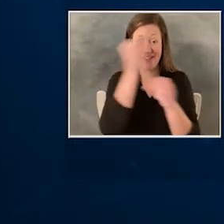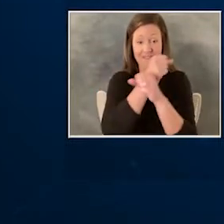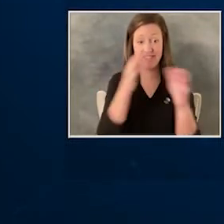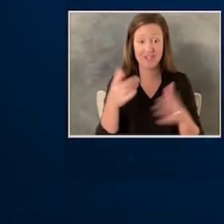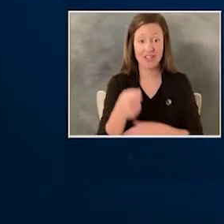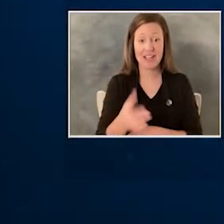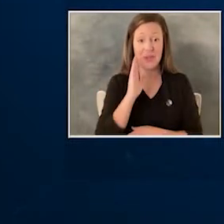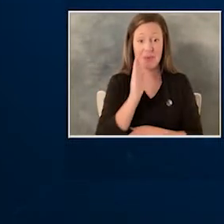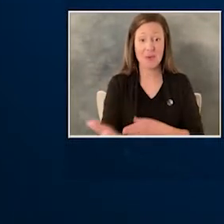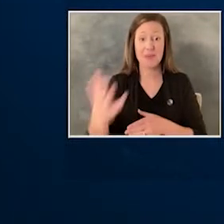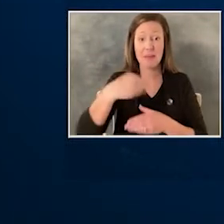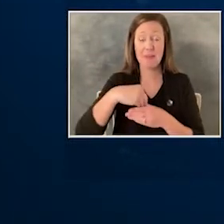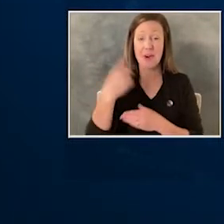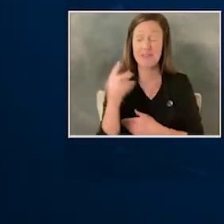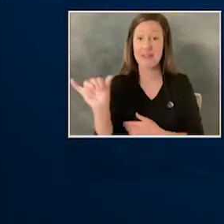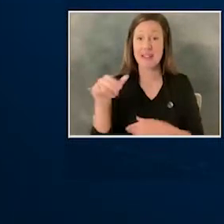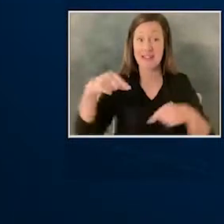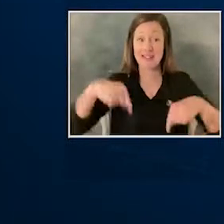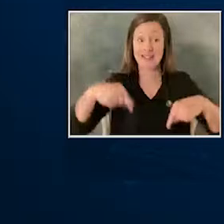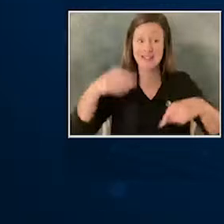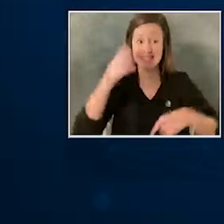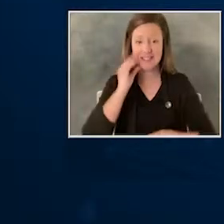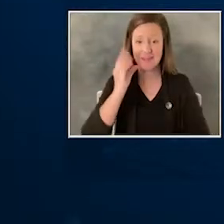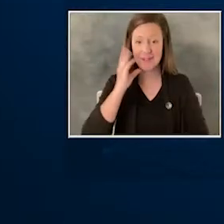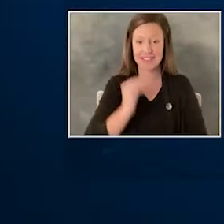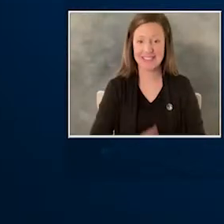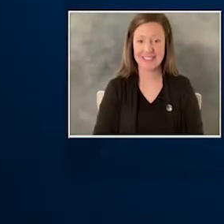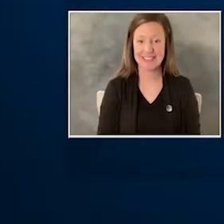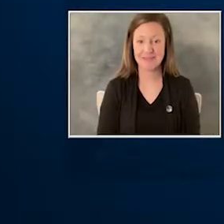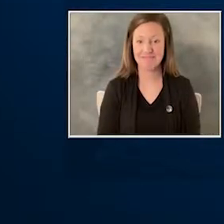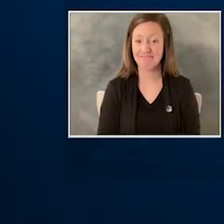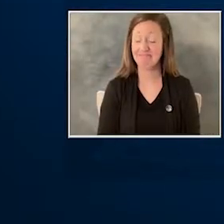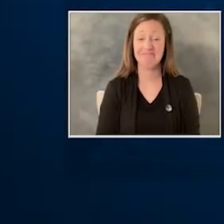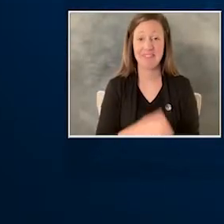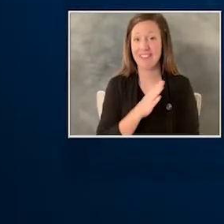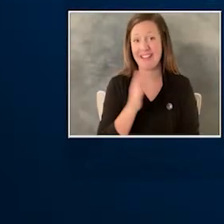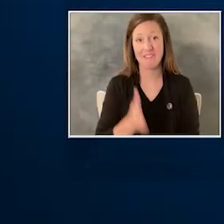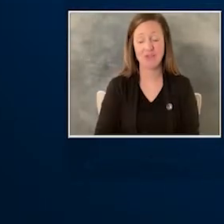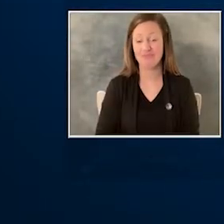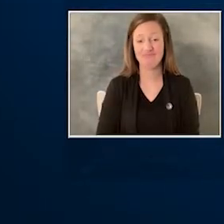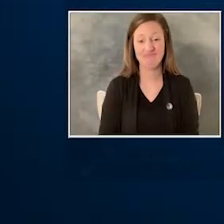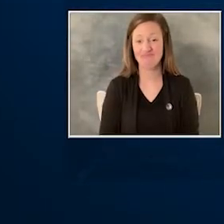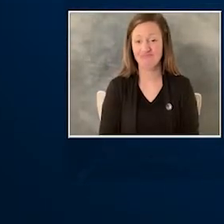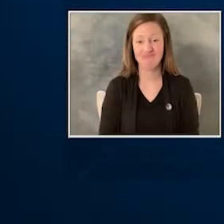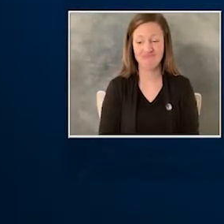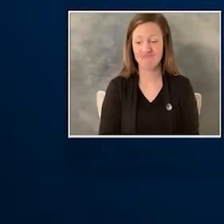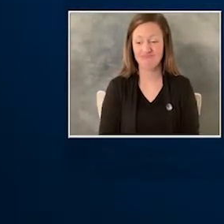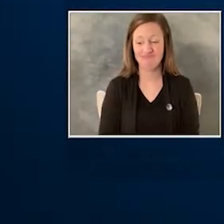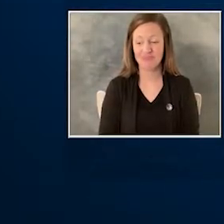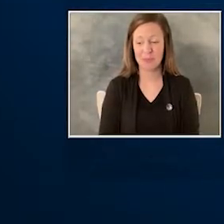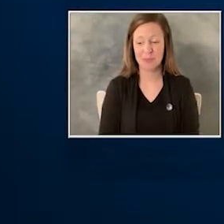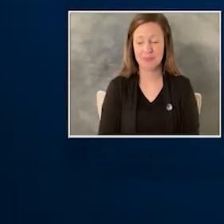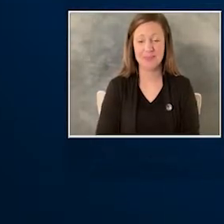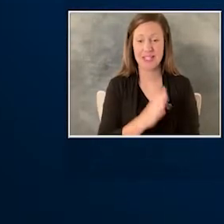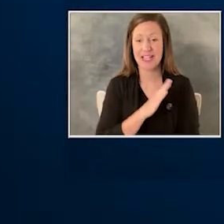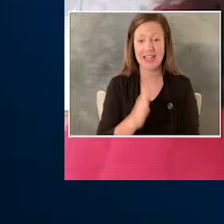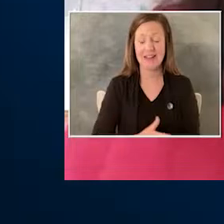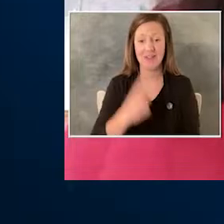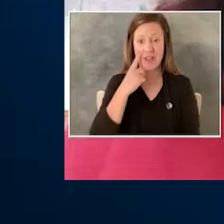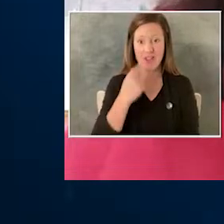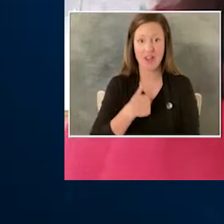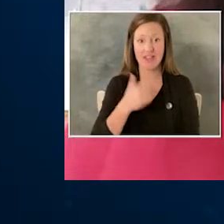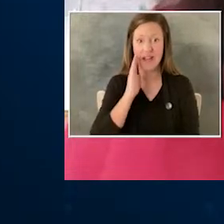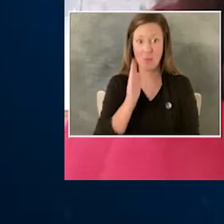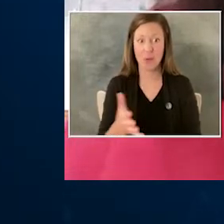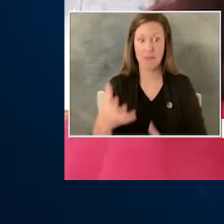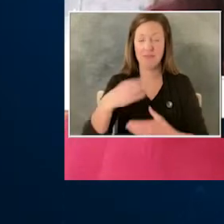something like this? Never. I never really thought that I would be in